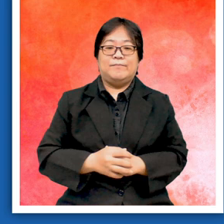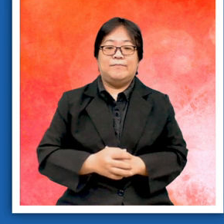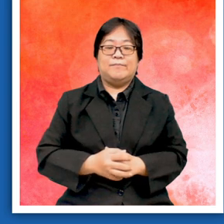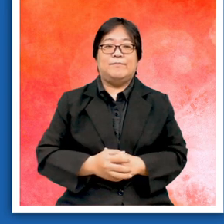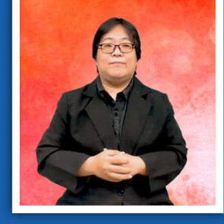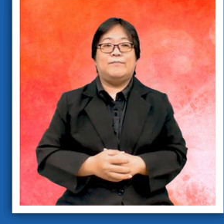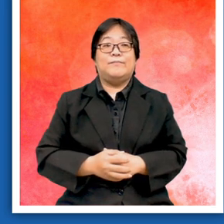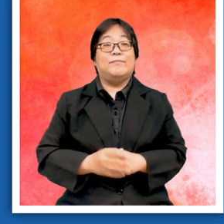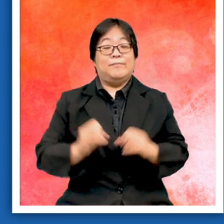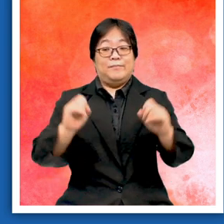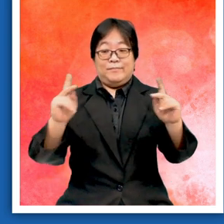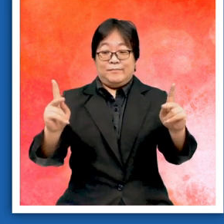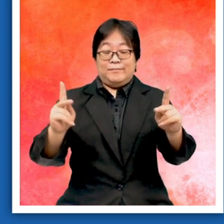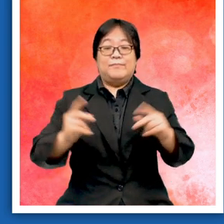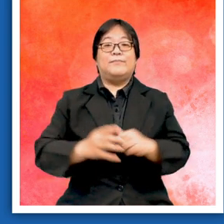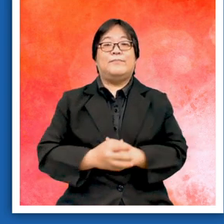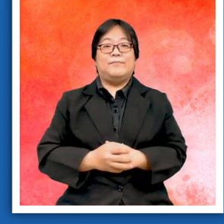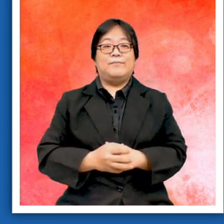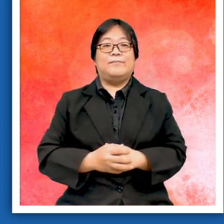All right.